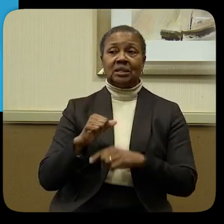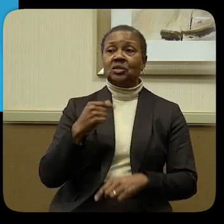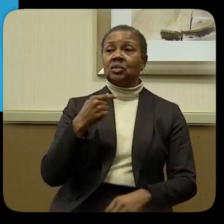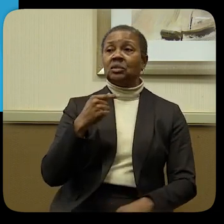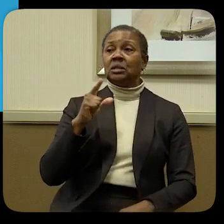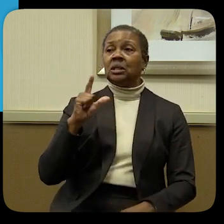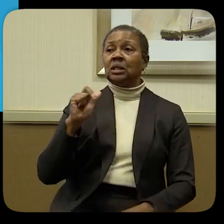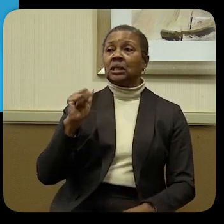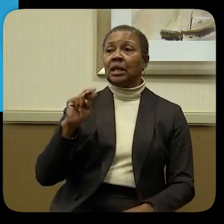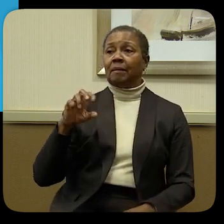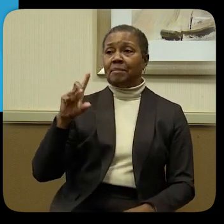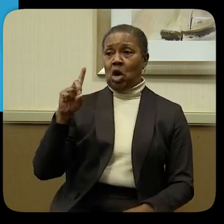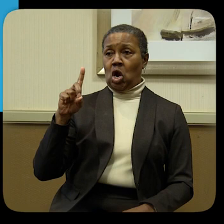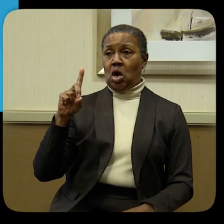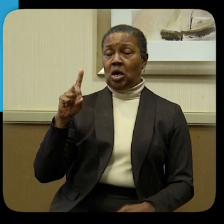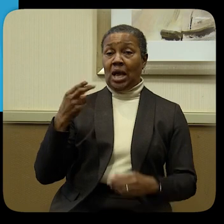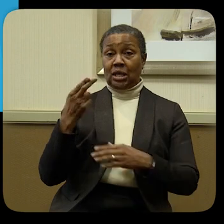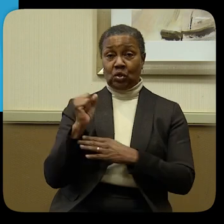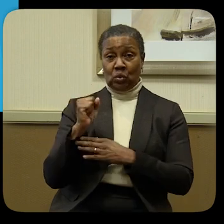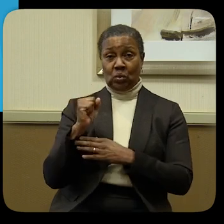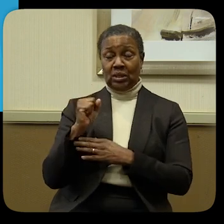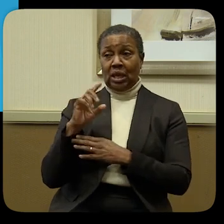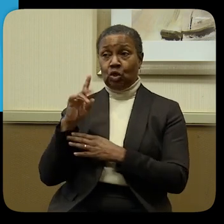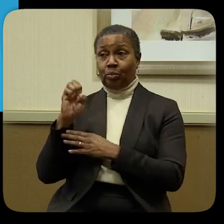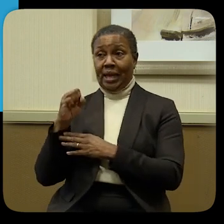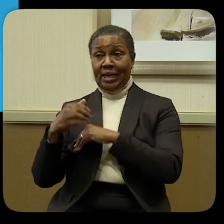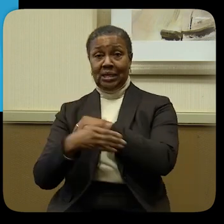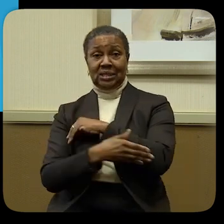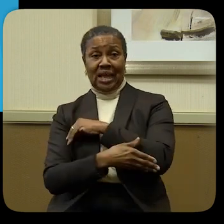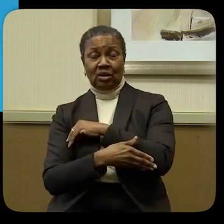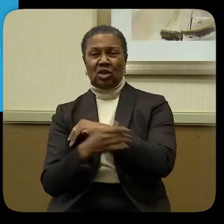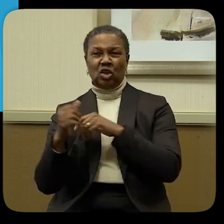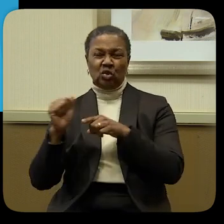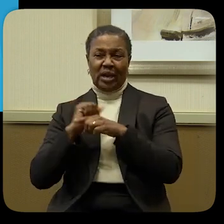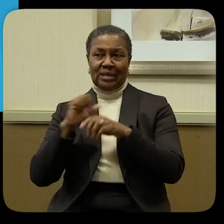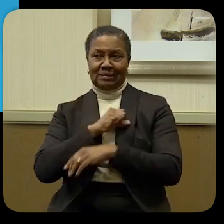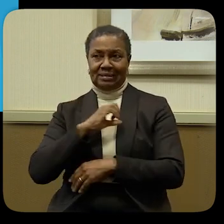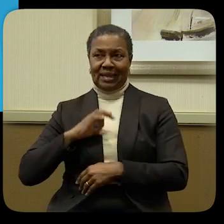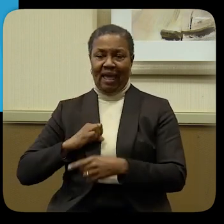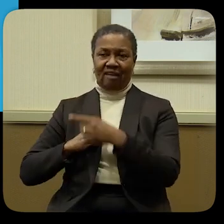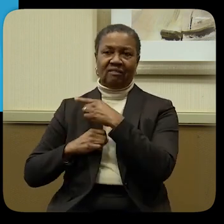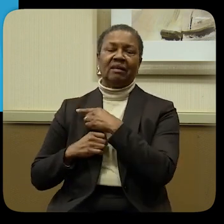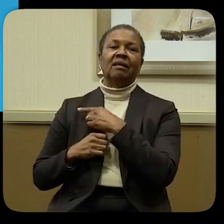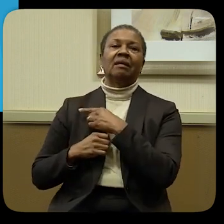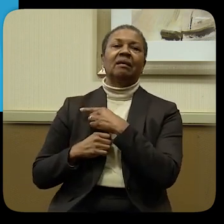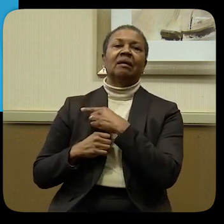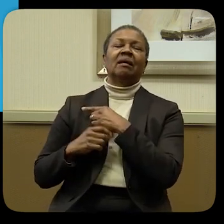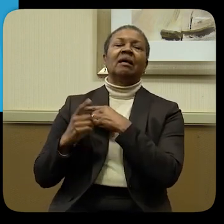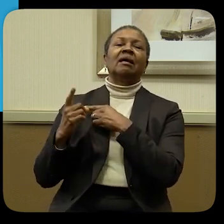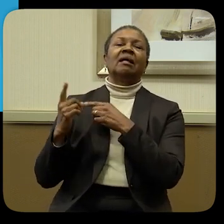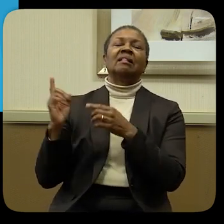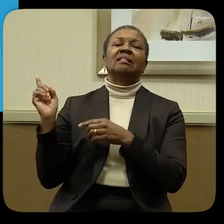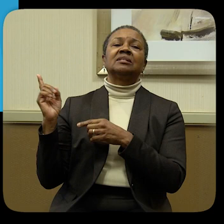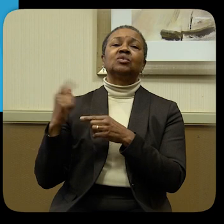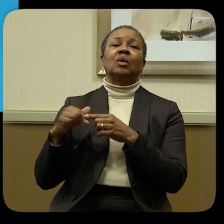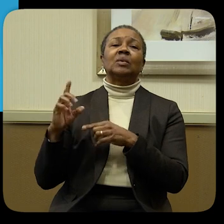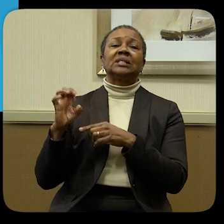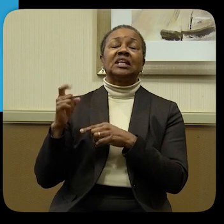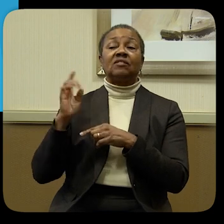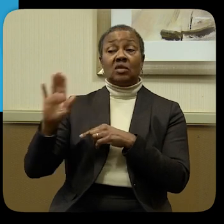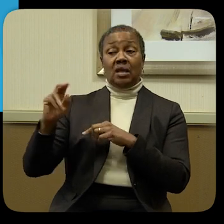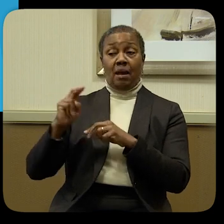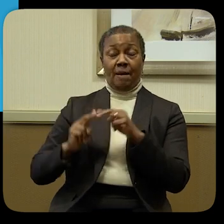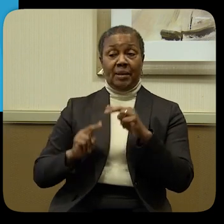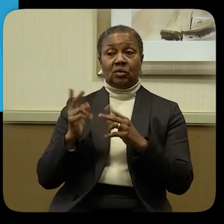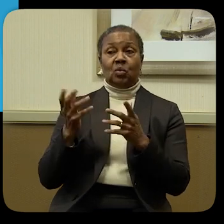High Schools, if you're familiar, in DuPage. When we were training staff, this is what we did for their